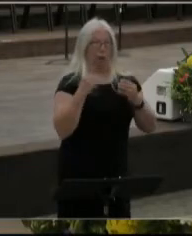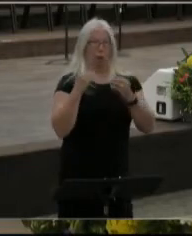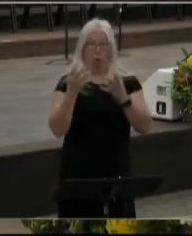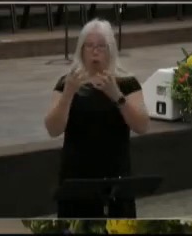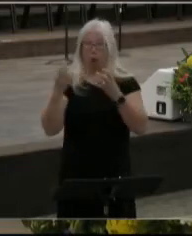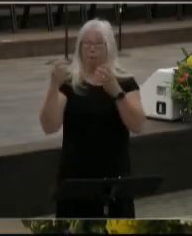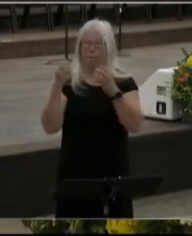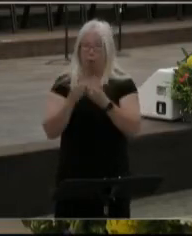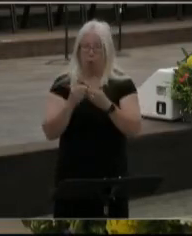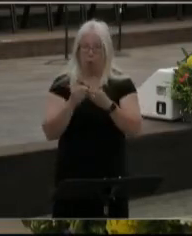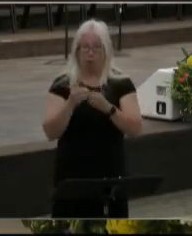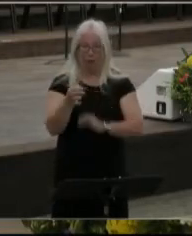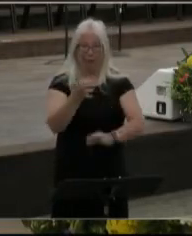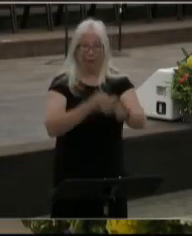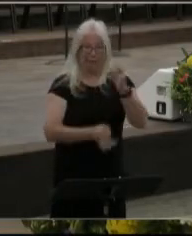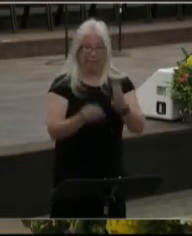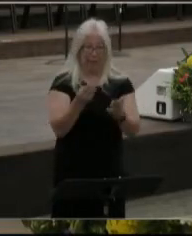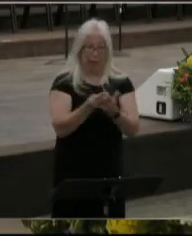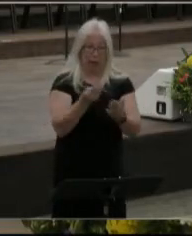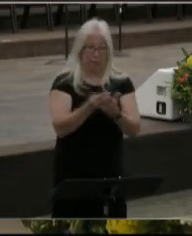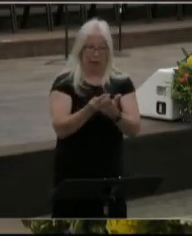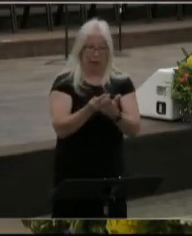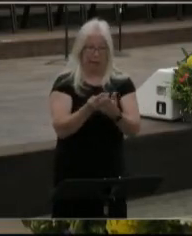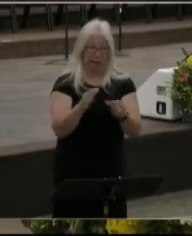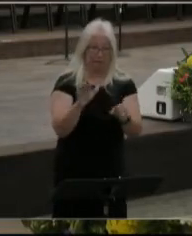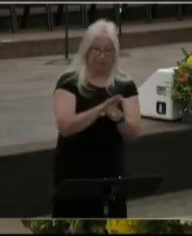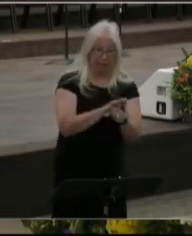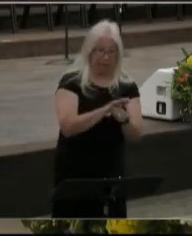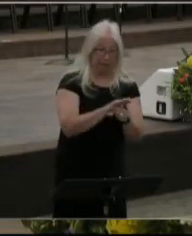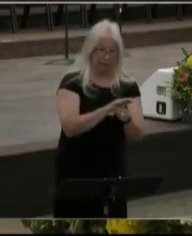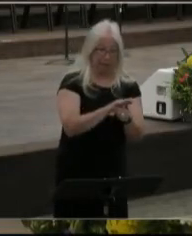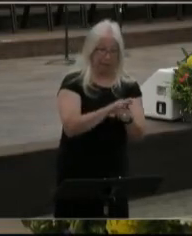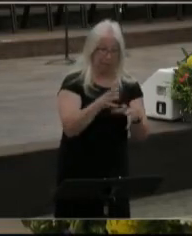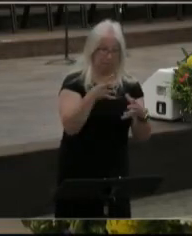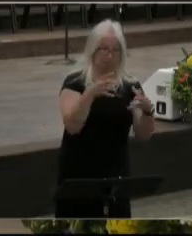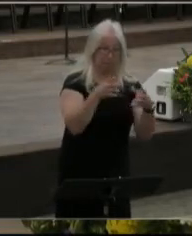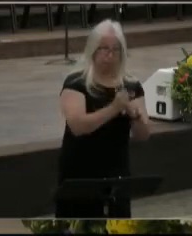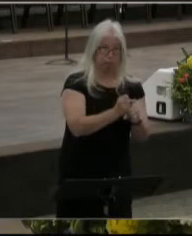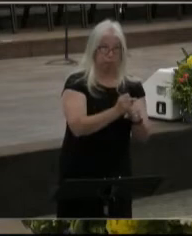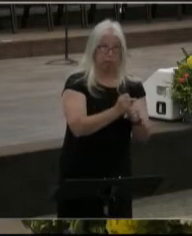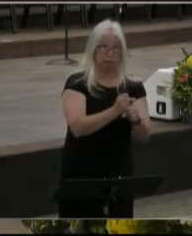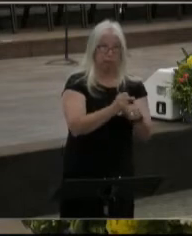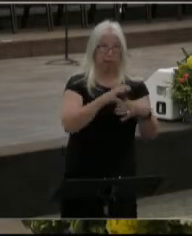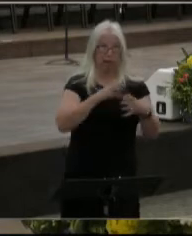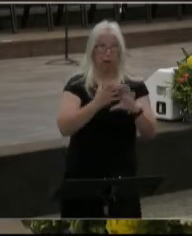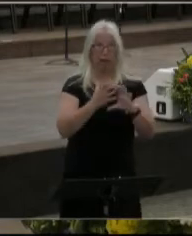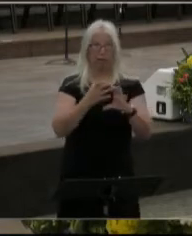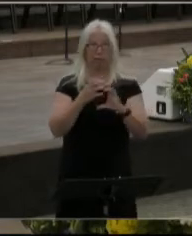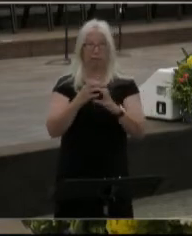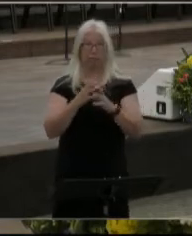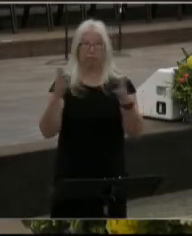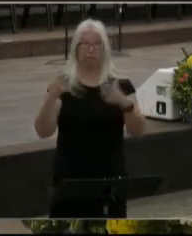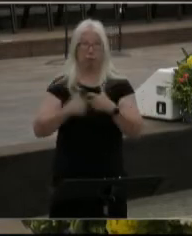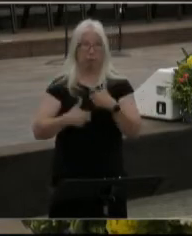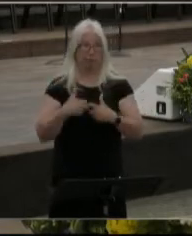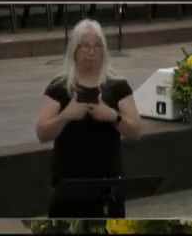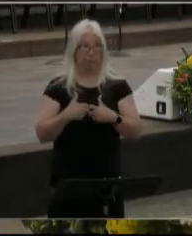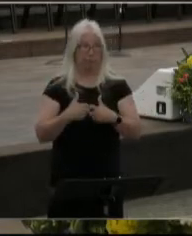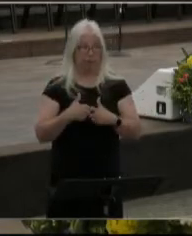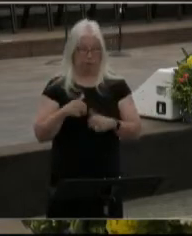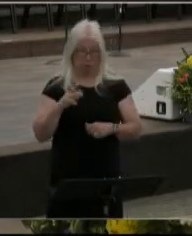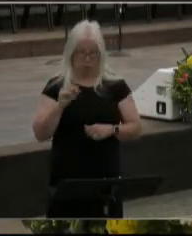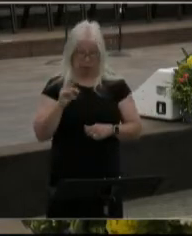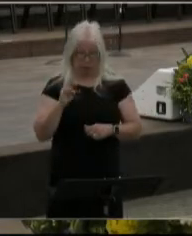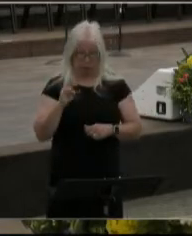wants. Instead of money filling a vacuum, it creates one. Ralph